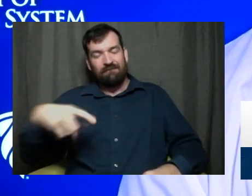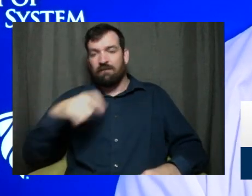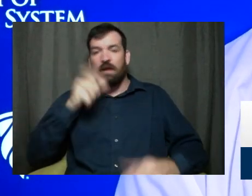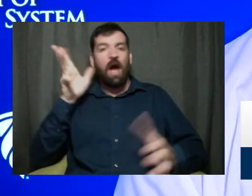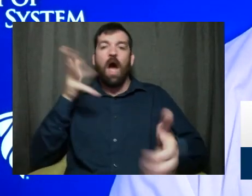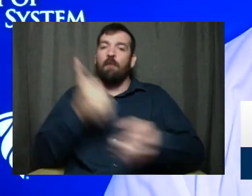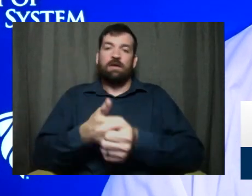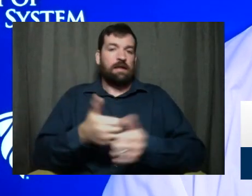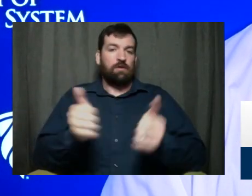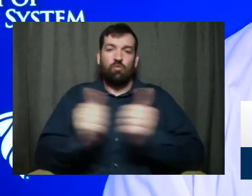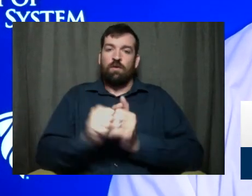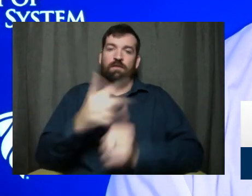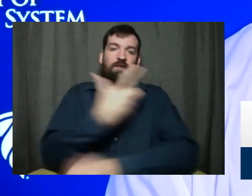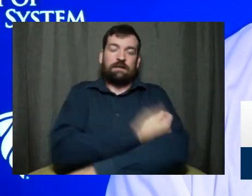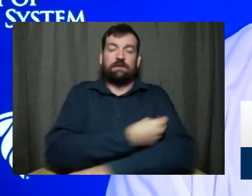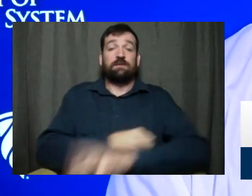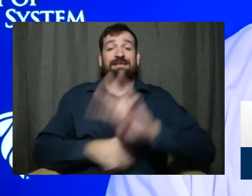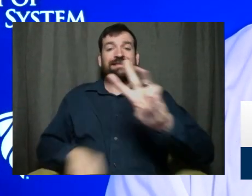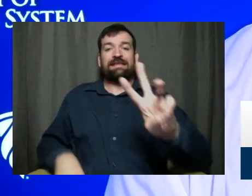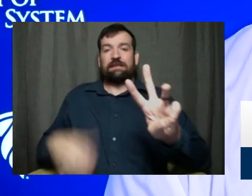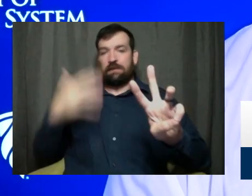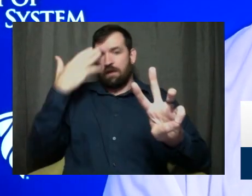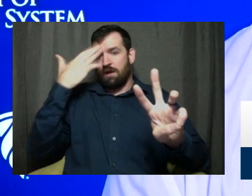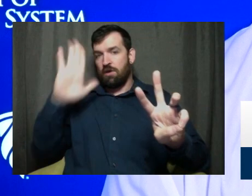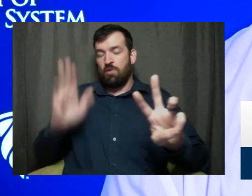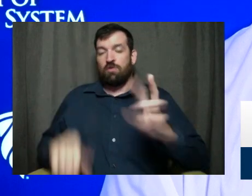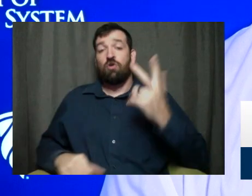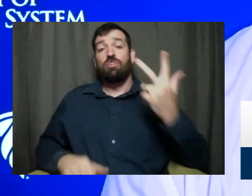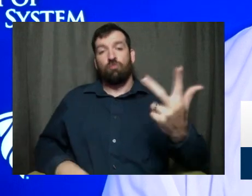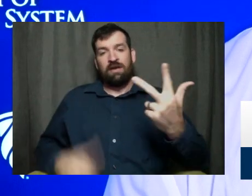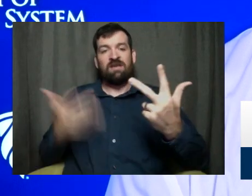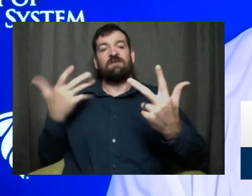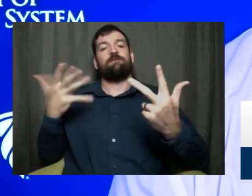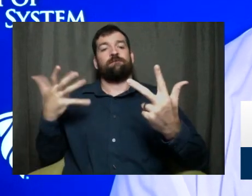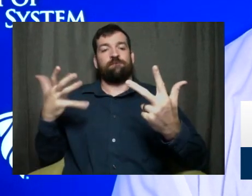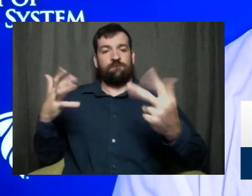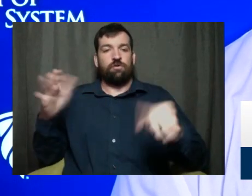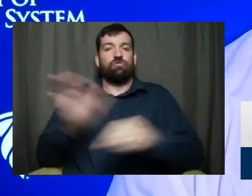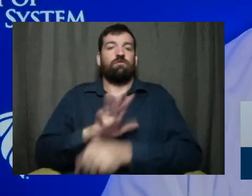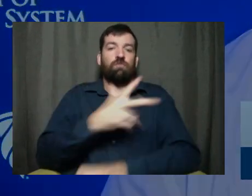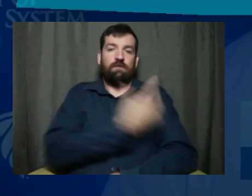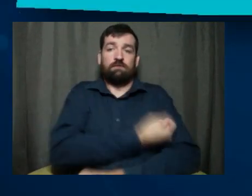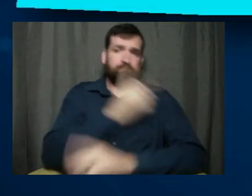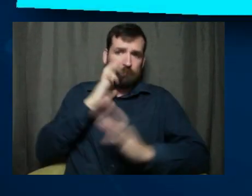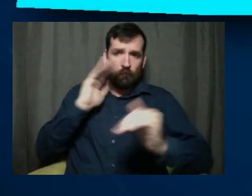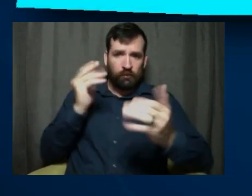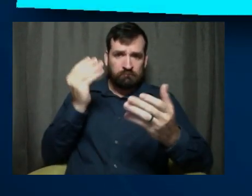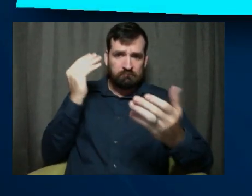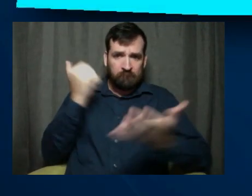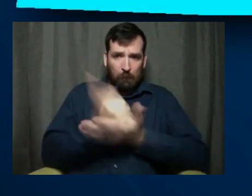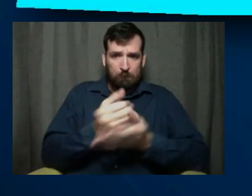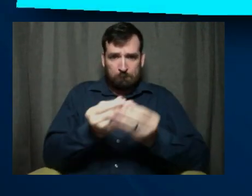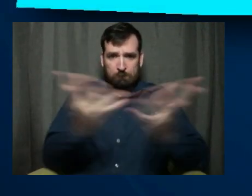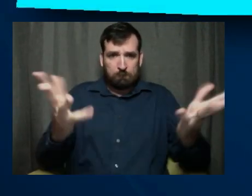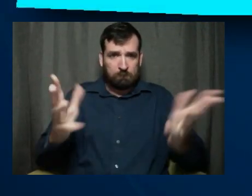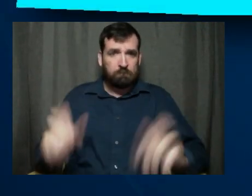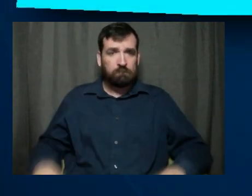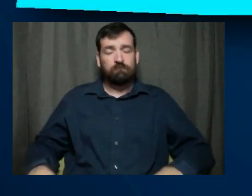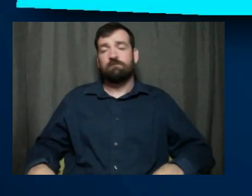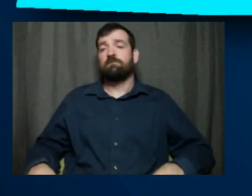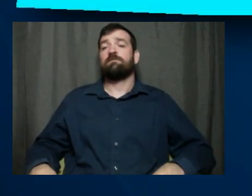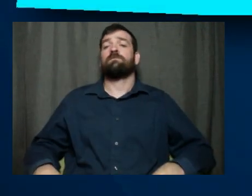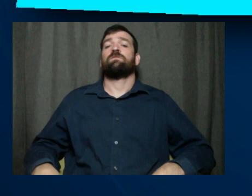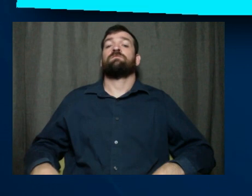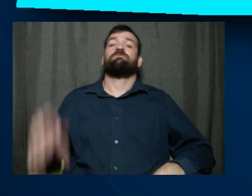vaccine. 6 were unknown, and only 3 were vaccinated. So hopefully that will help some people out because we know we get those questions as well, Jessica.